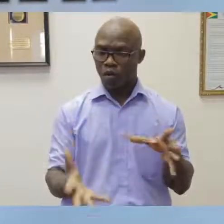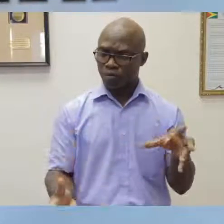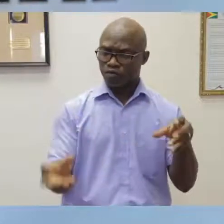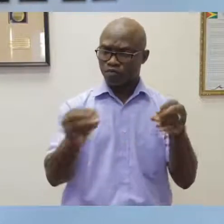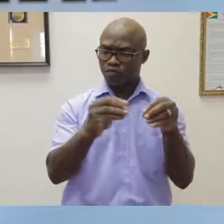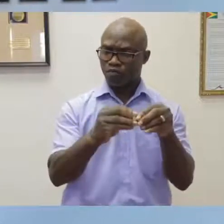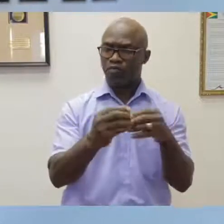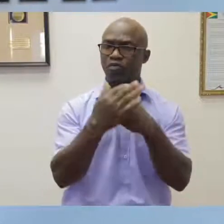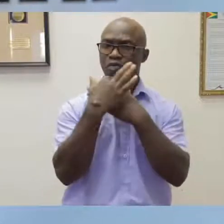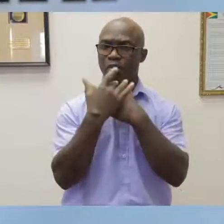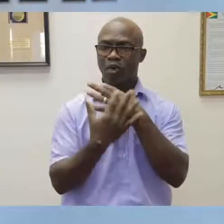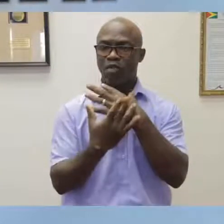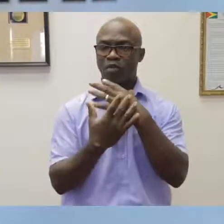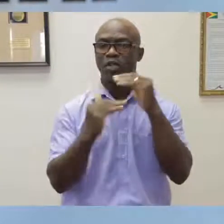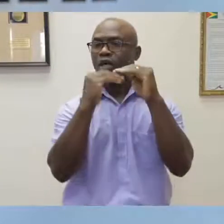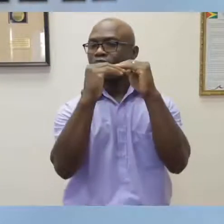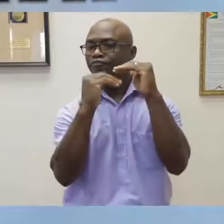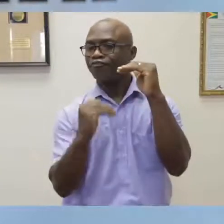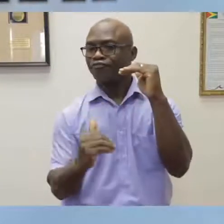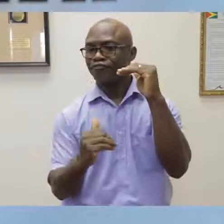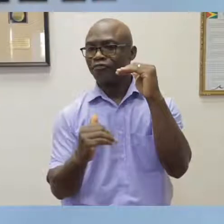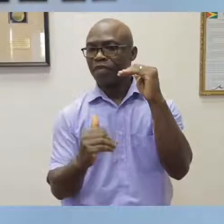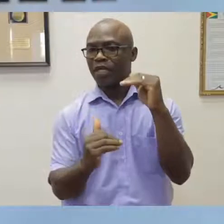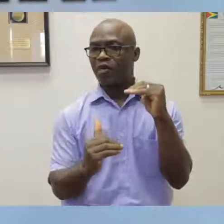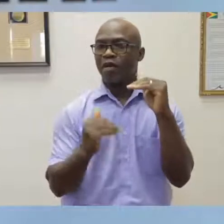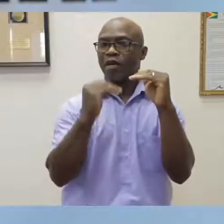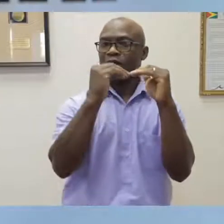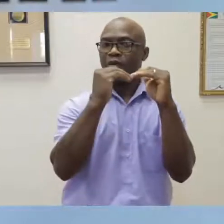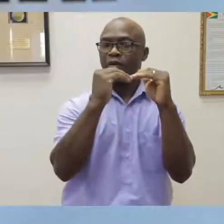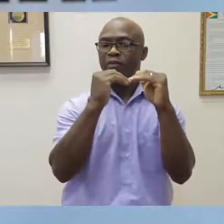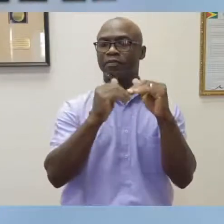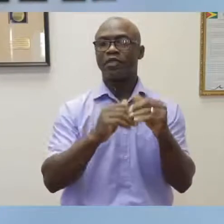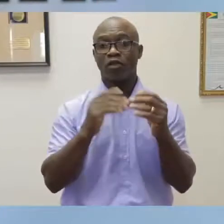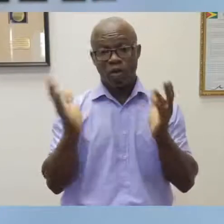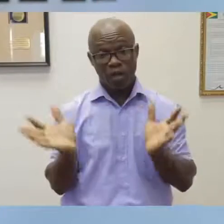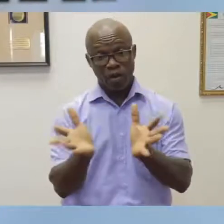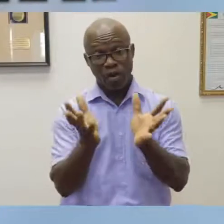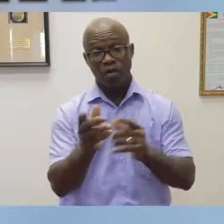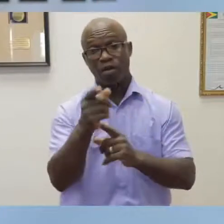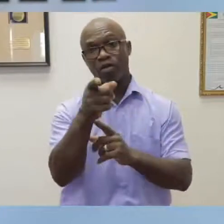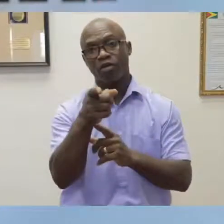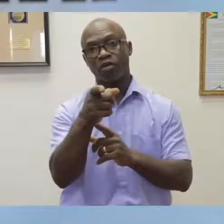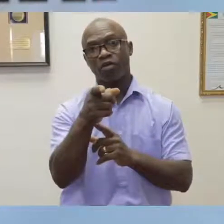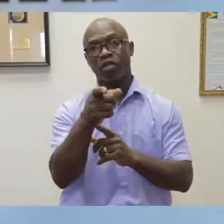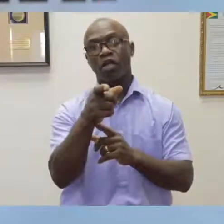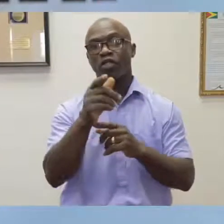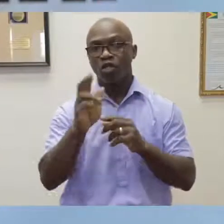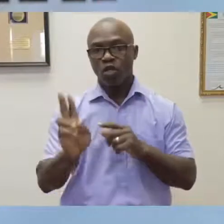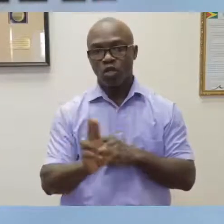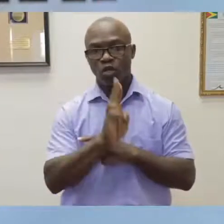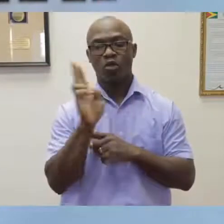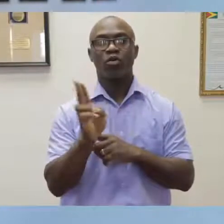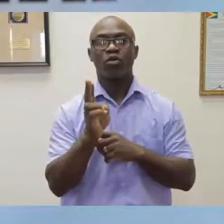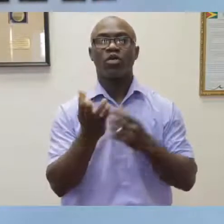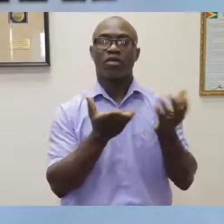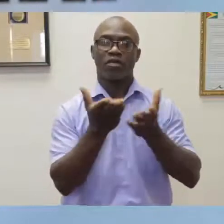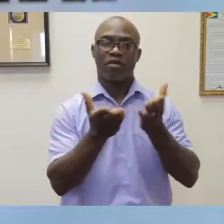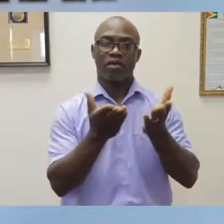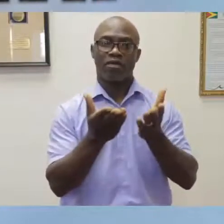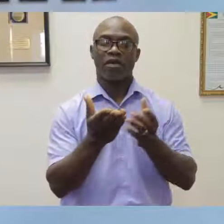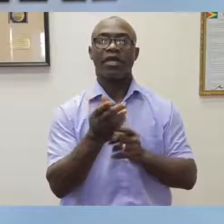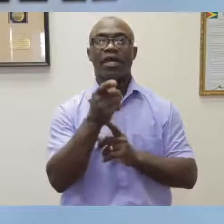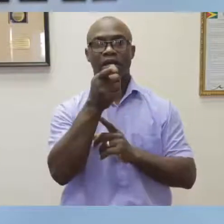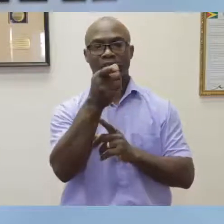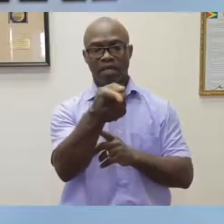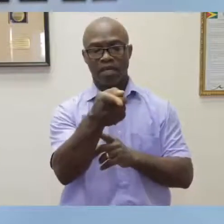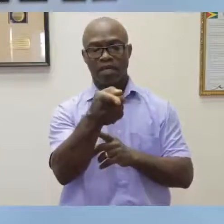depleted. We continue to encourage all Guyanese to utilize the services available to